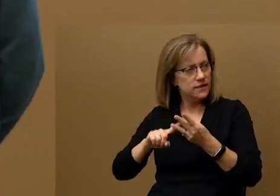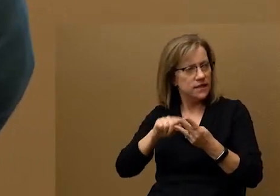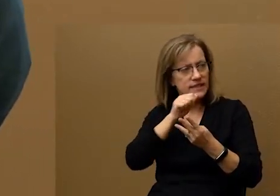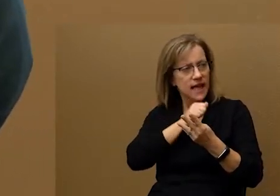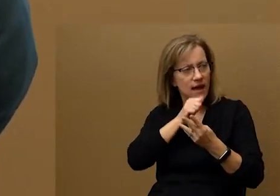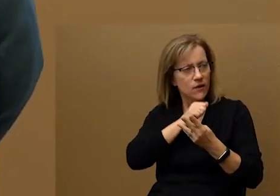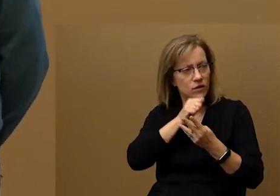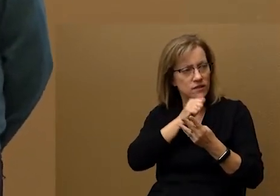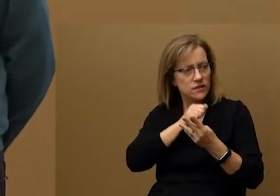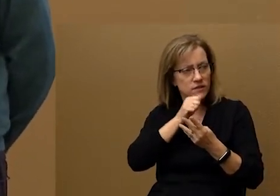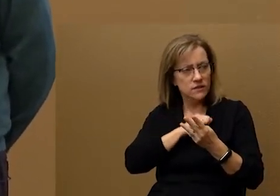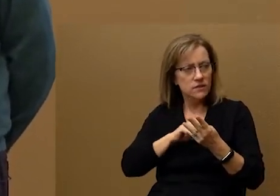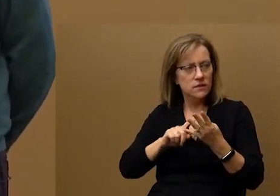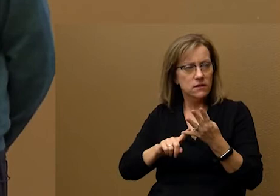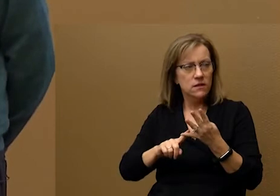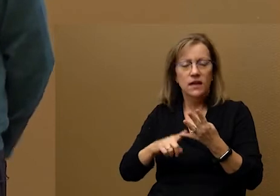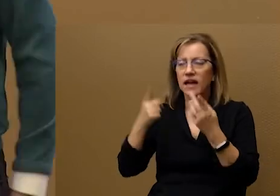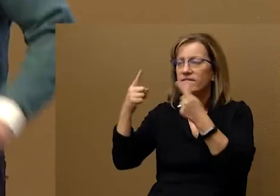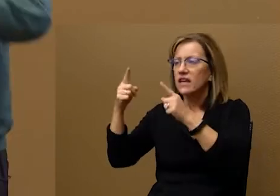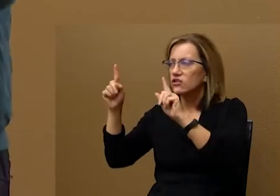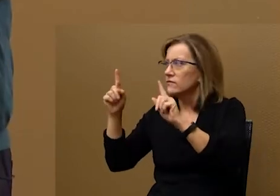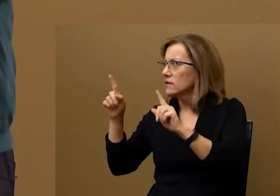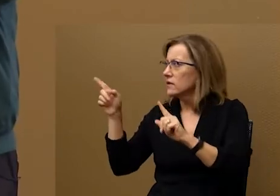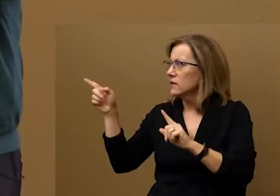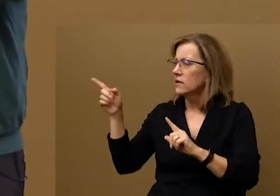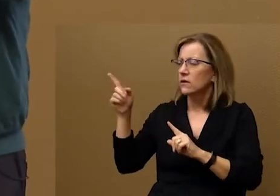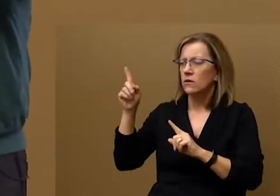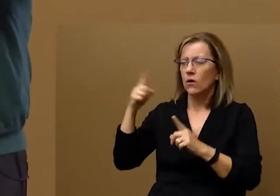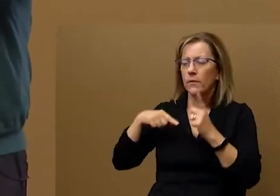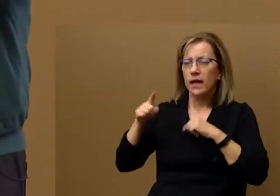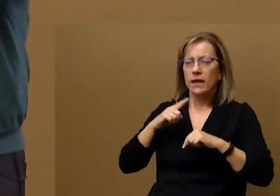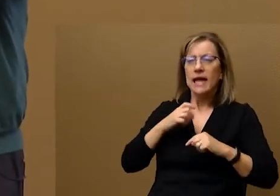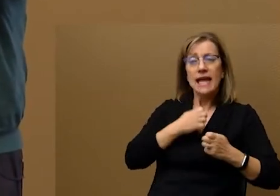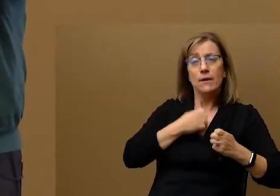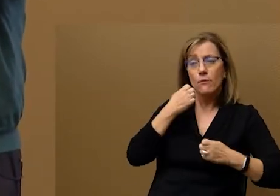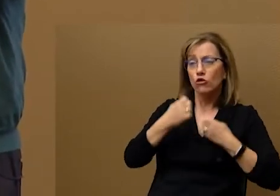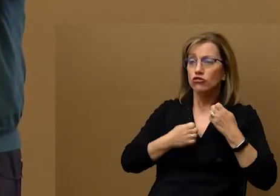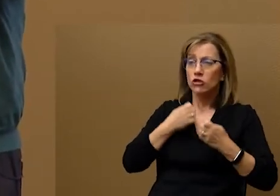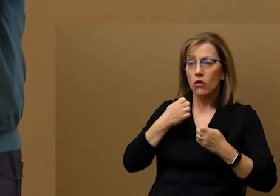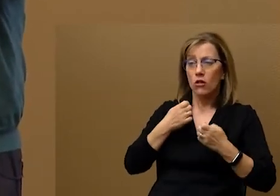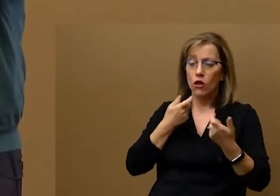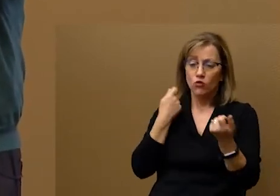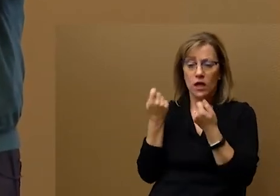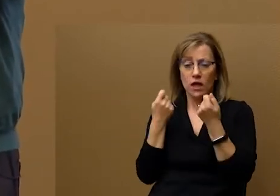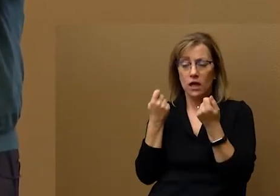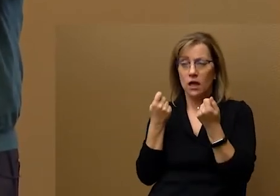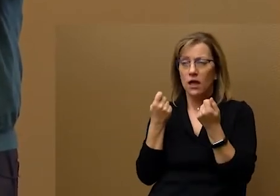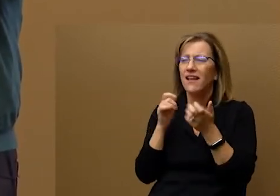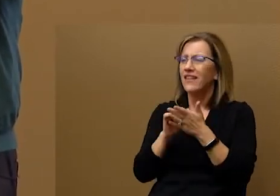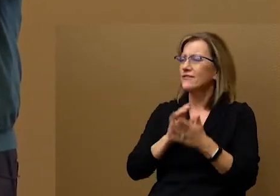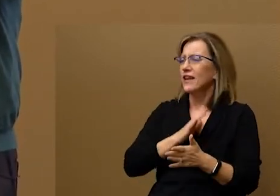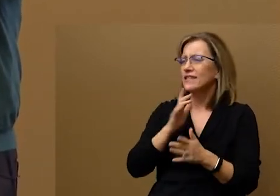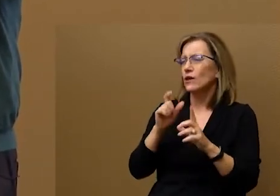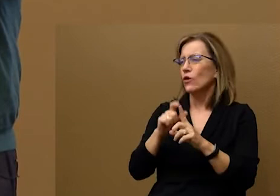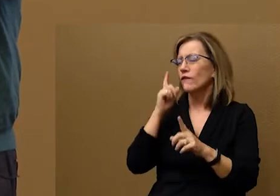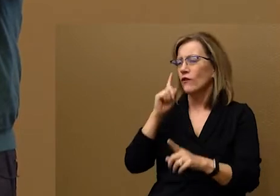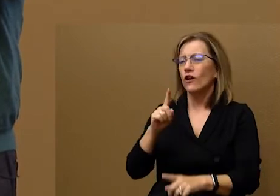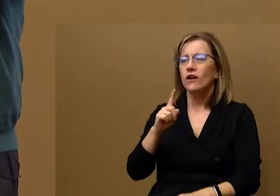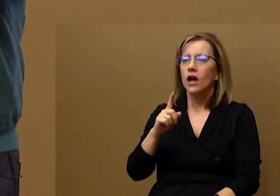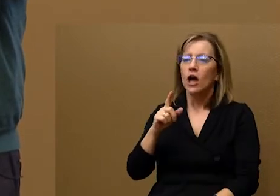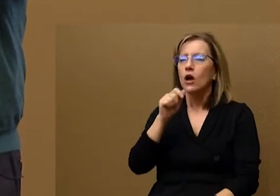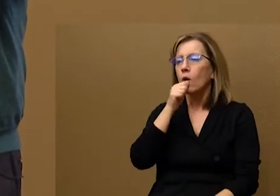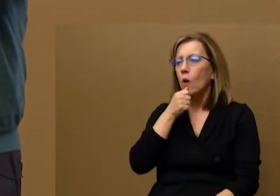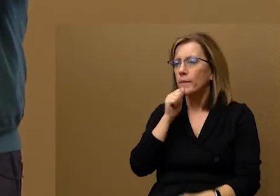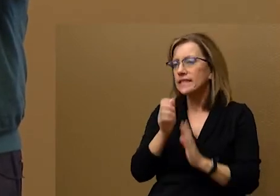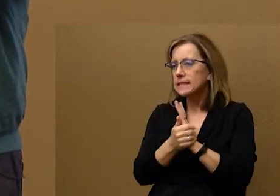tolerance, and interpersonal effectiveness. Just hold on that. Emotional regulation is a fancy way of saying